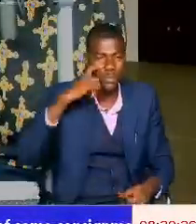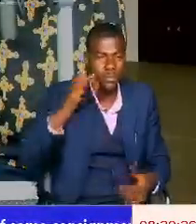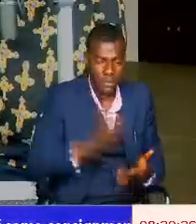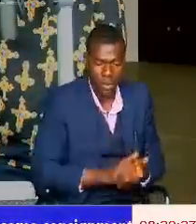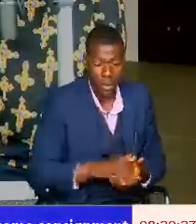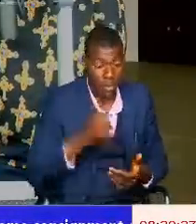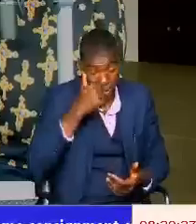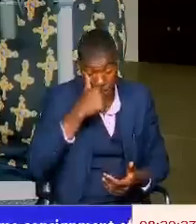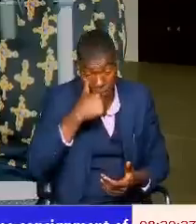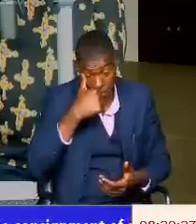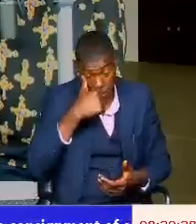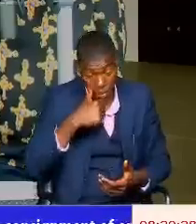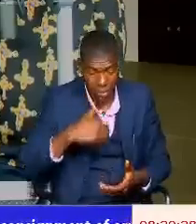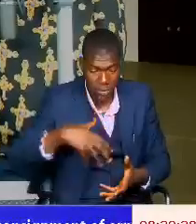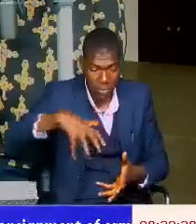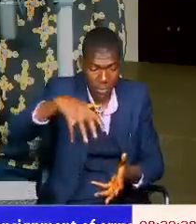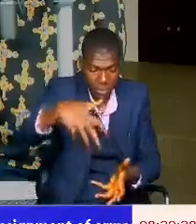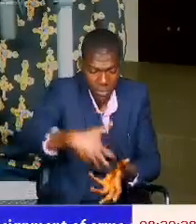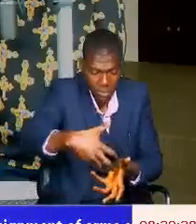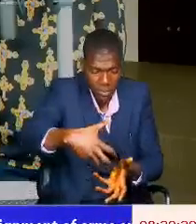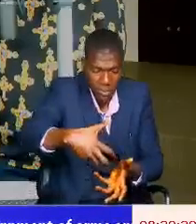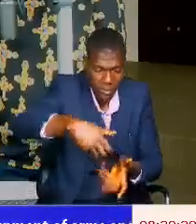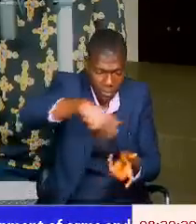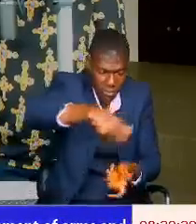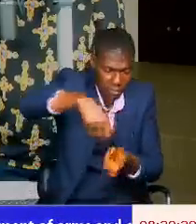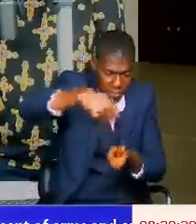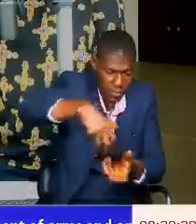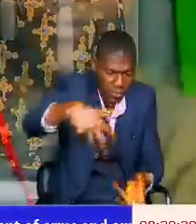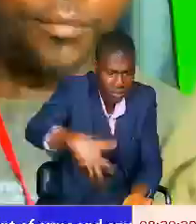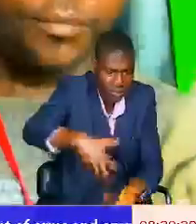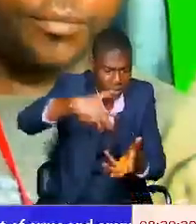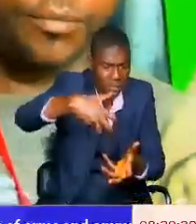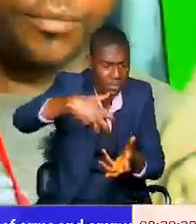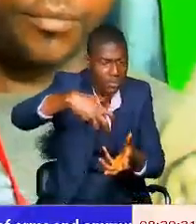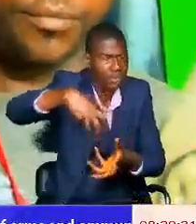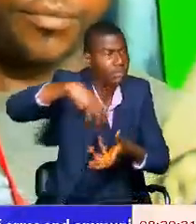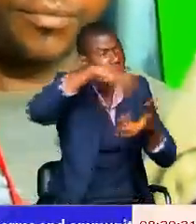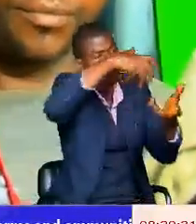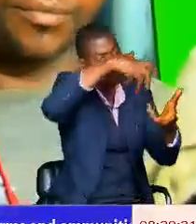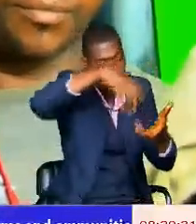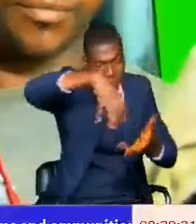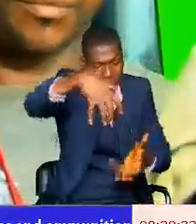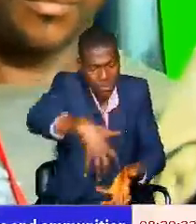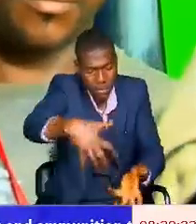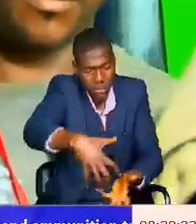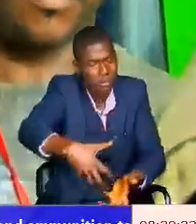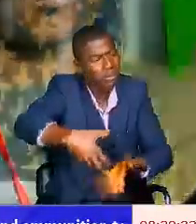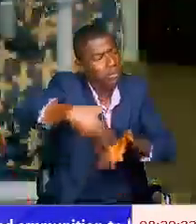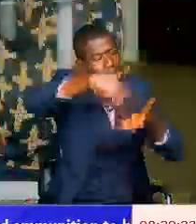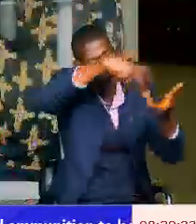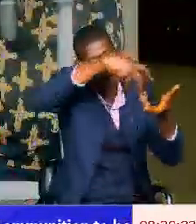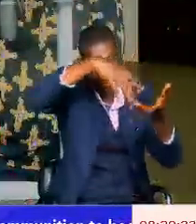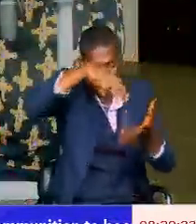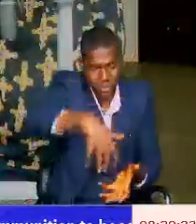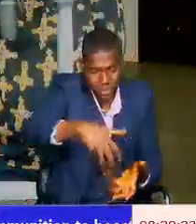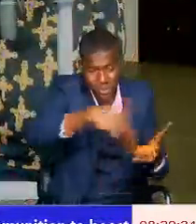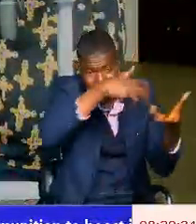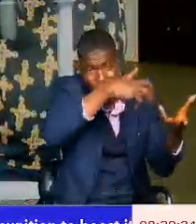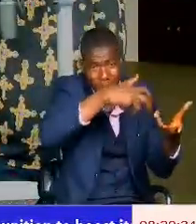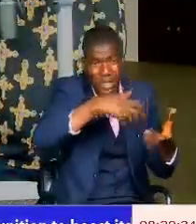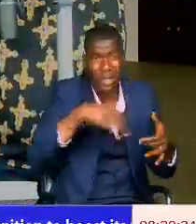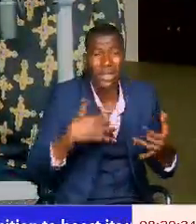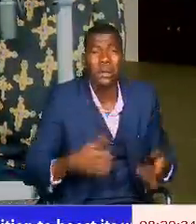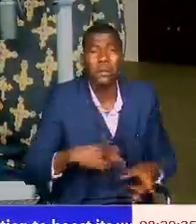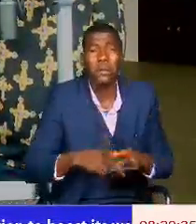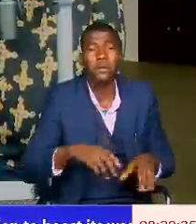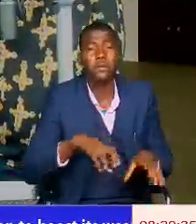As they travel go, then they carry our precious stones. They come out. And nobody is doing anything because the custom we're